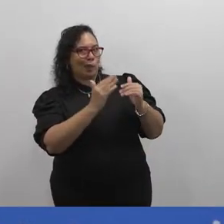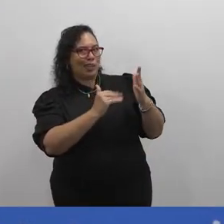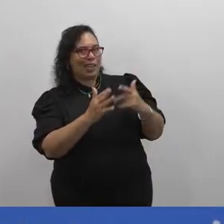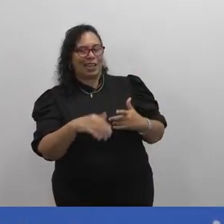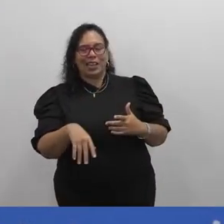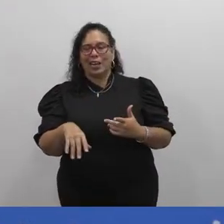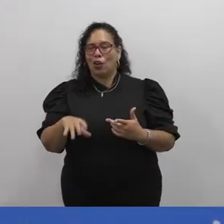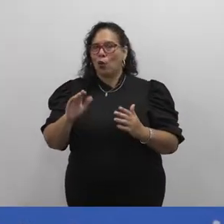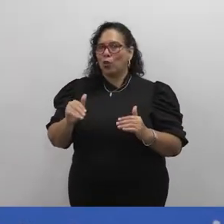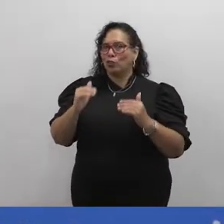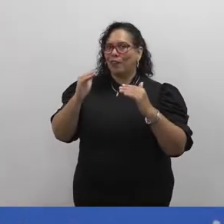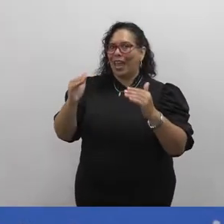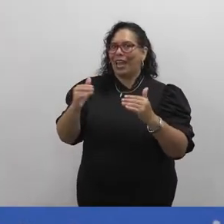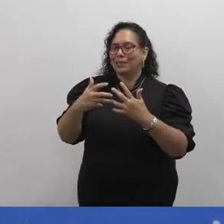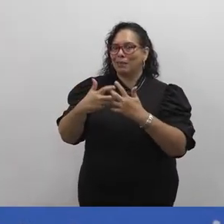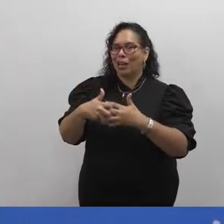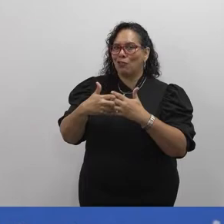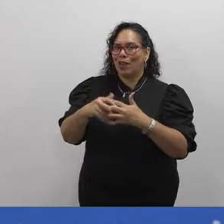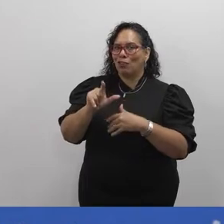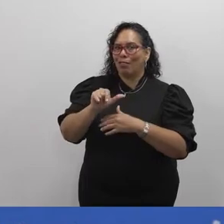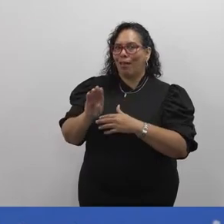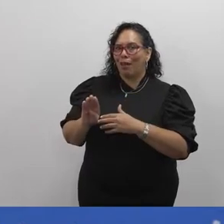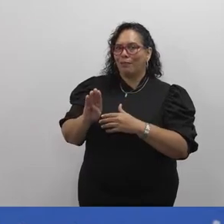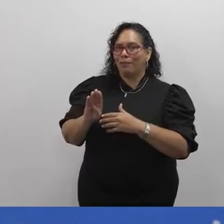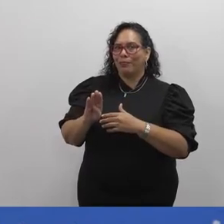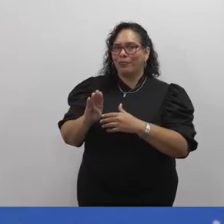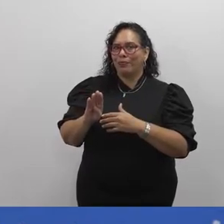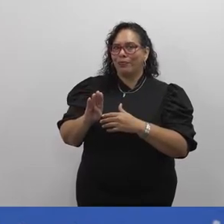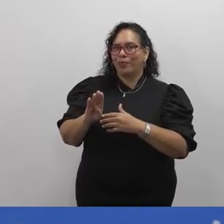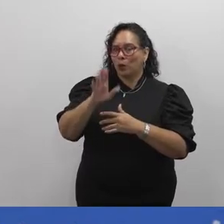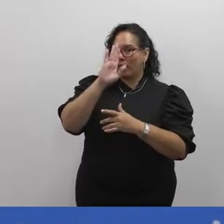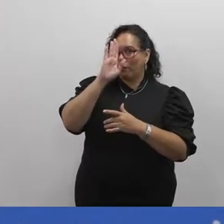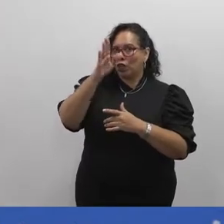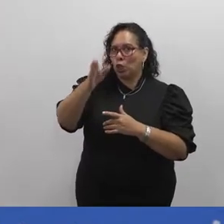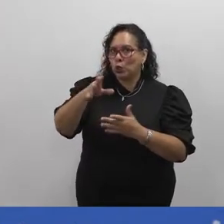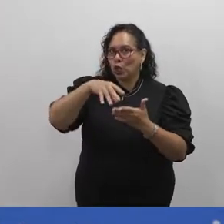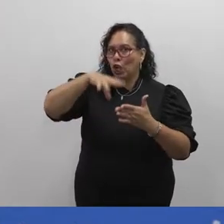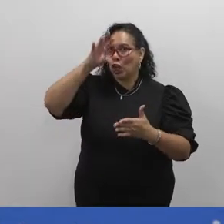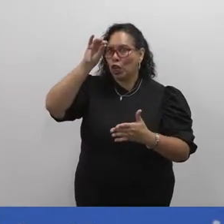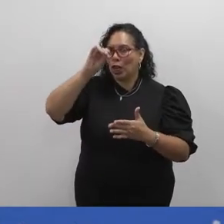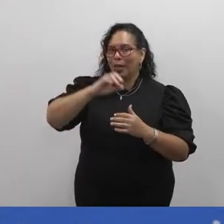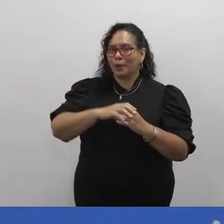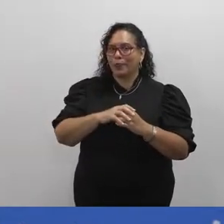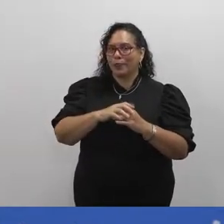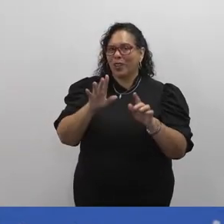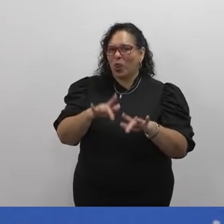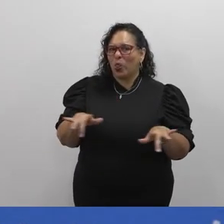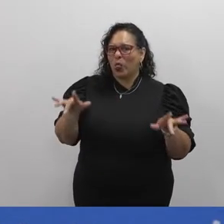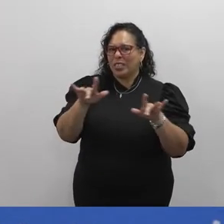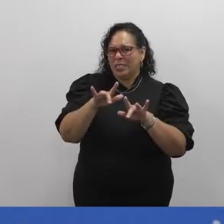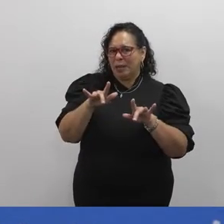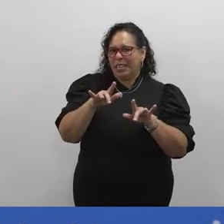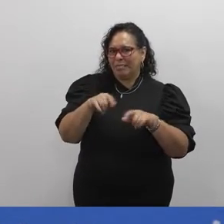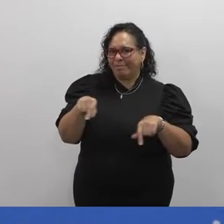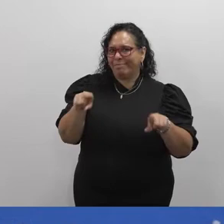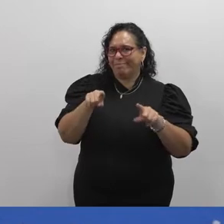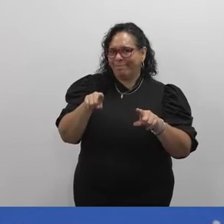at Jordan. Those pieces that have been built with future learning in mind are those spaces that are